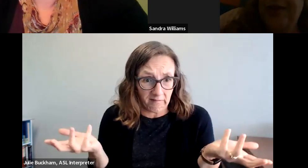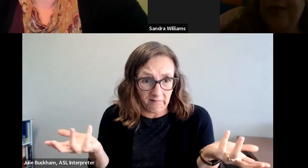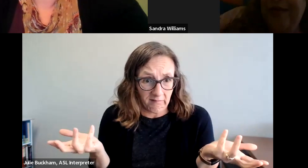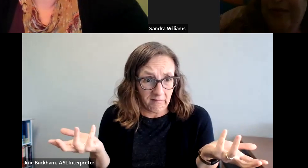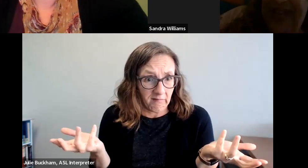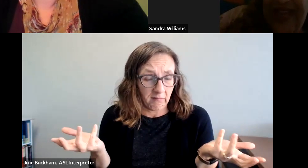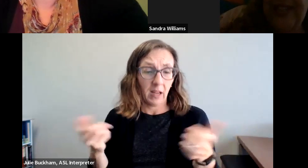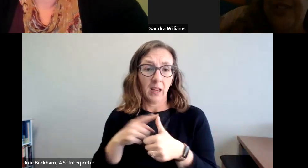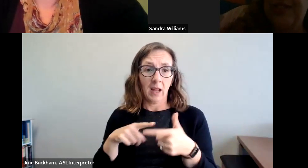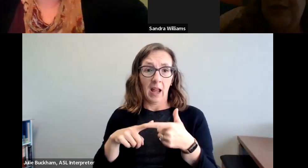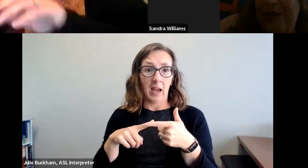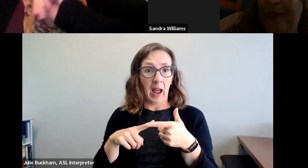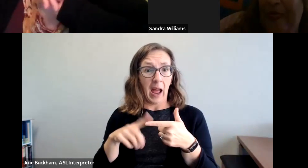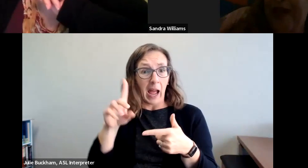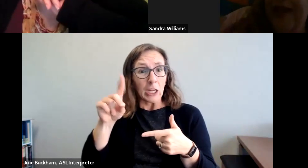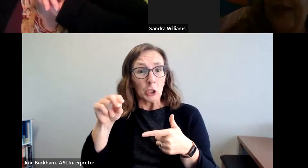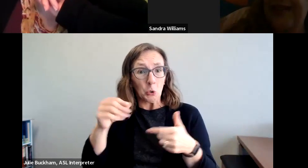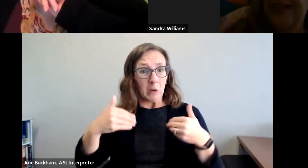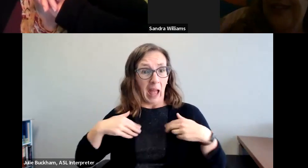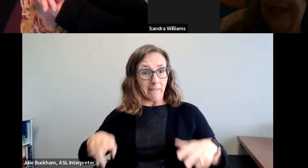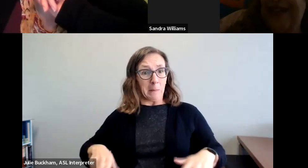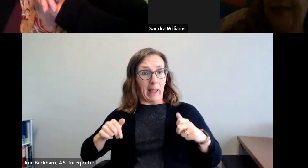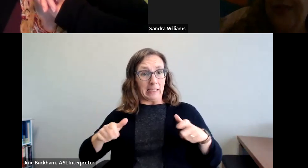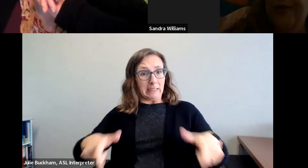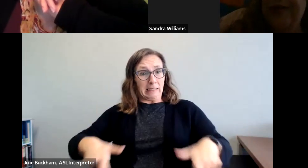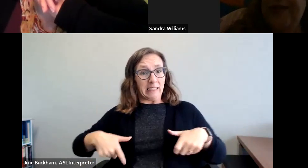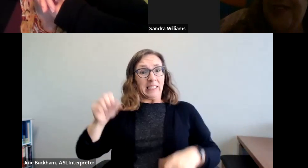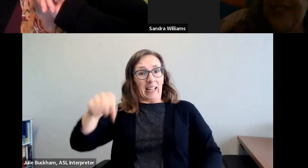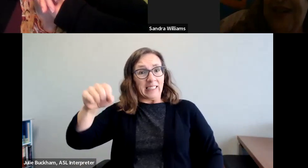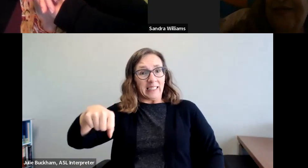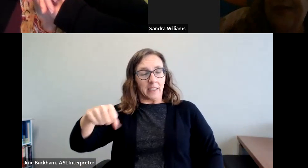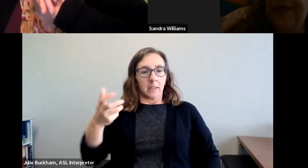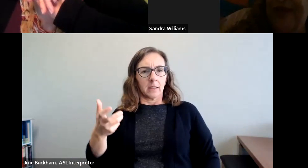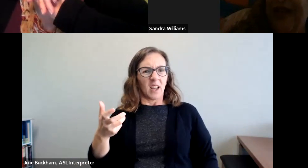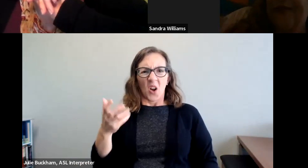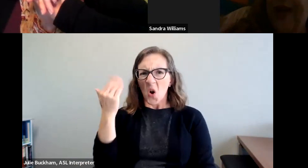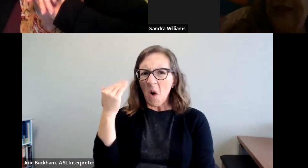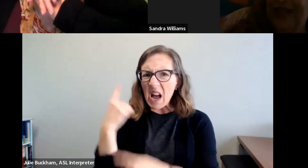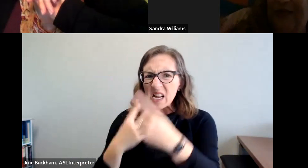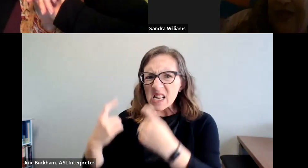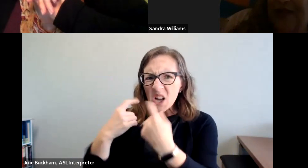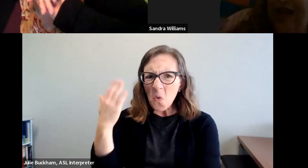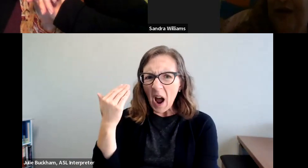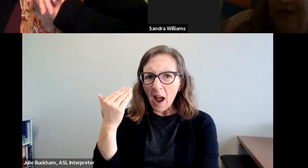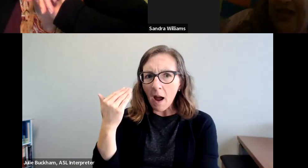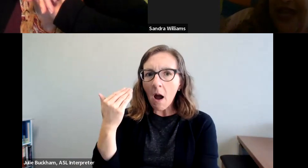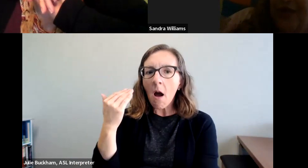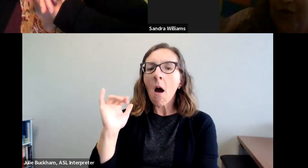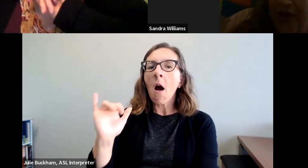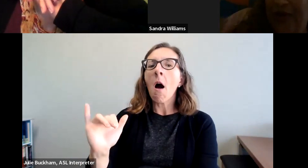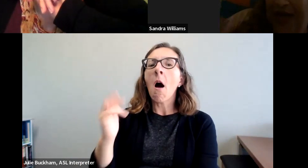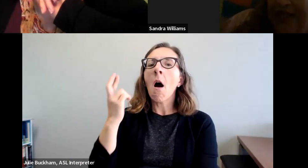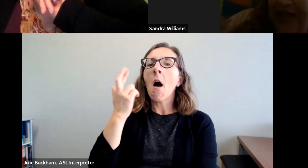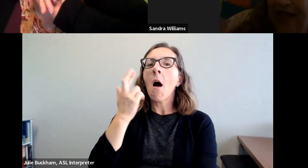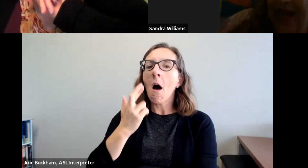I wear pants. And, you know, I'm like, where is this coming from? And I finally figured out what had